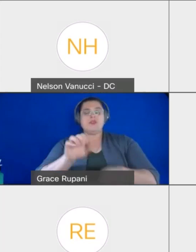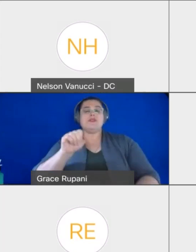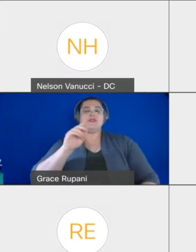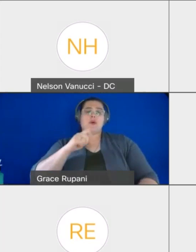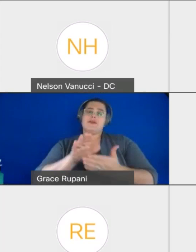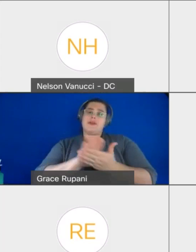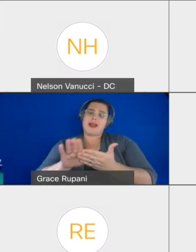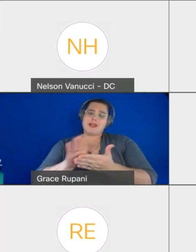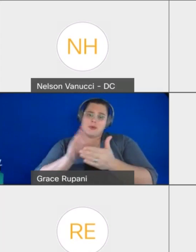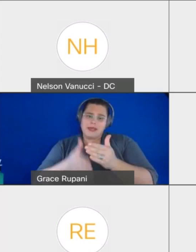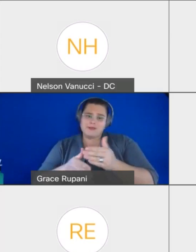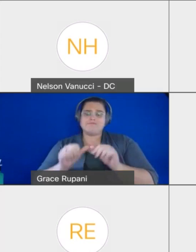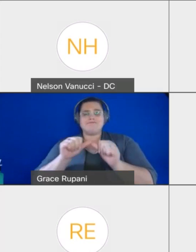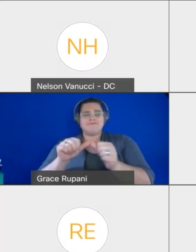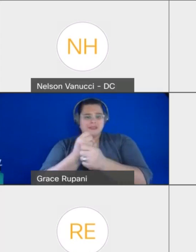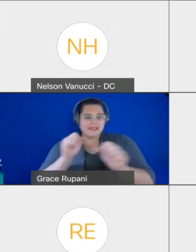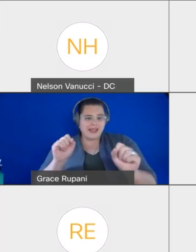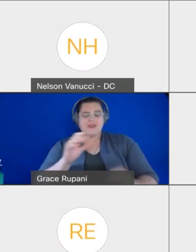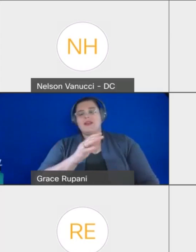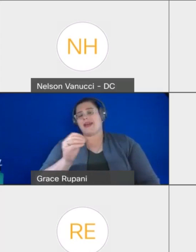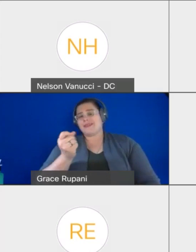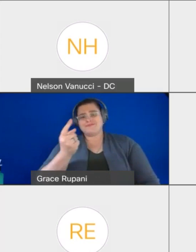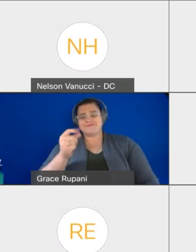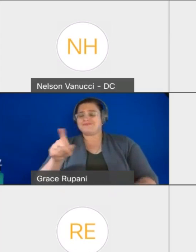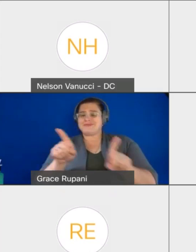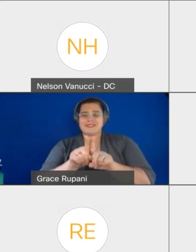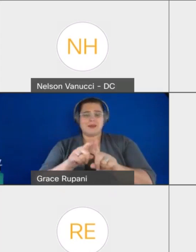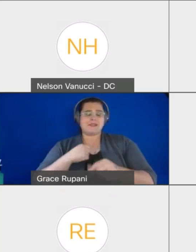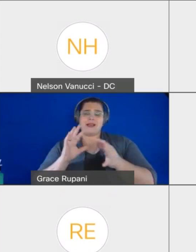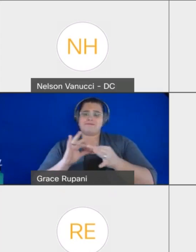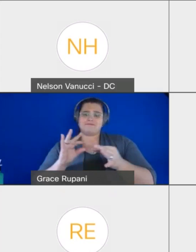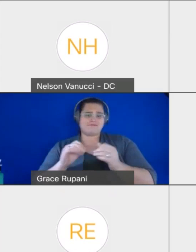safe. And, you know, as I said in the beginning, I understand,